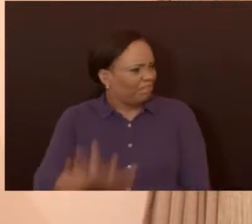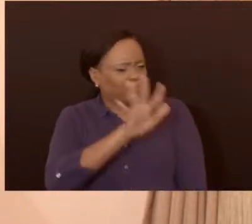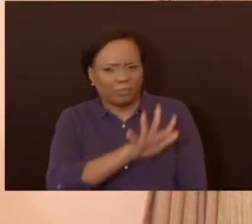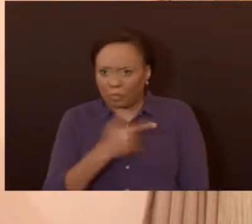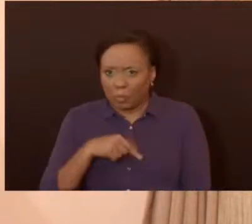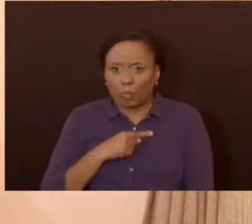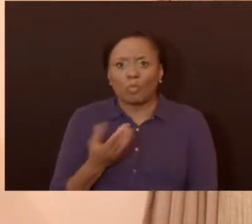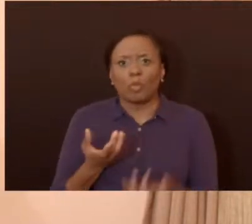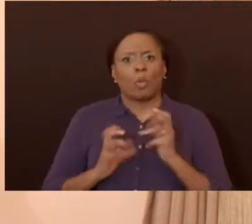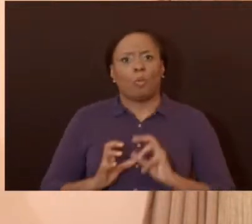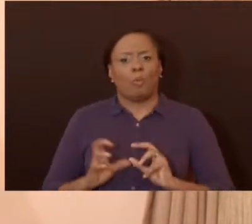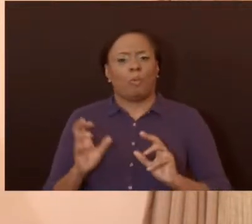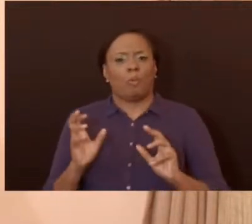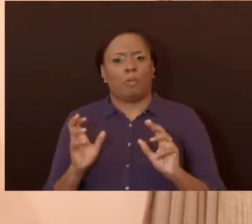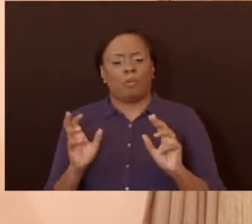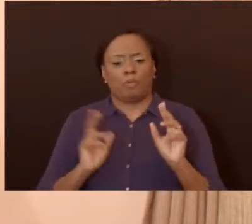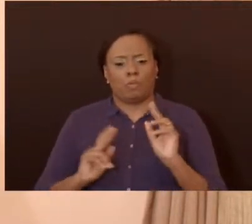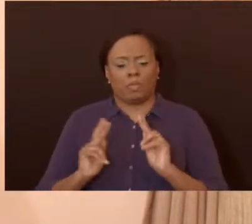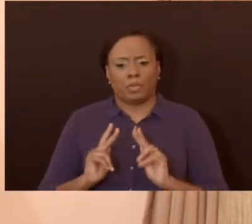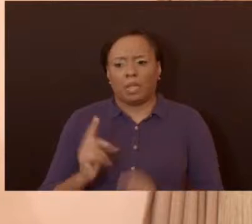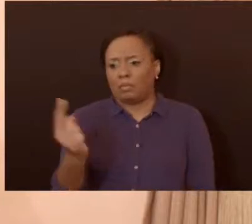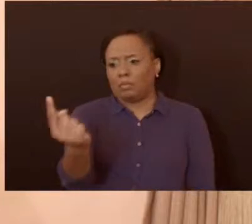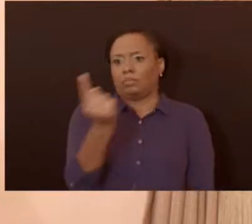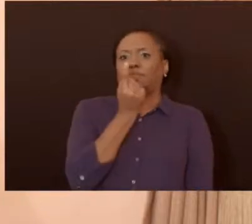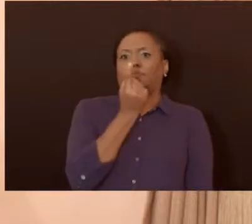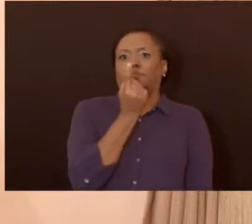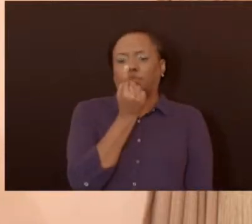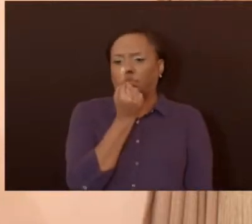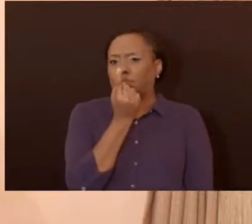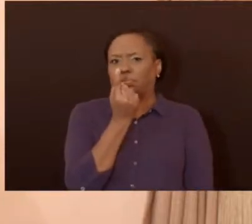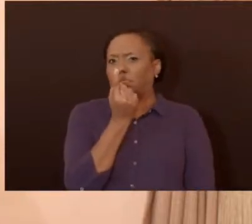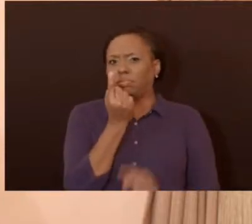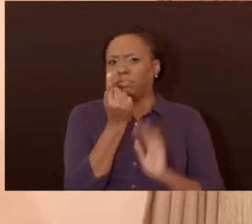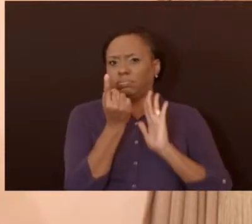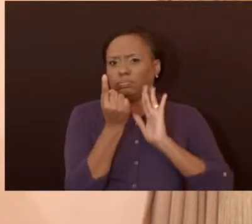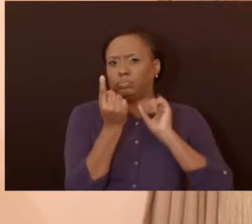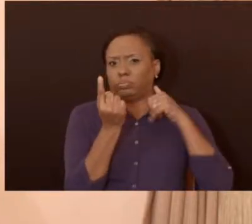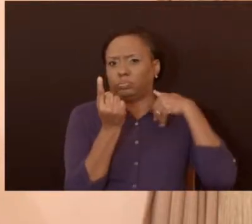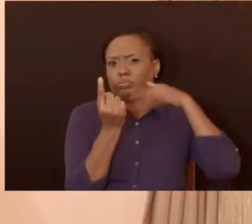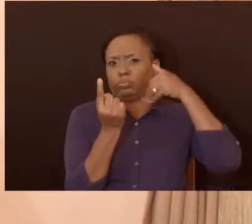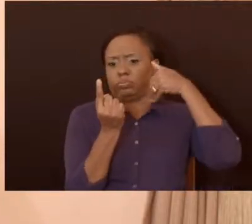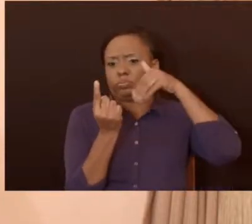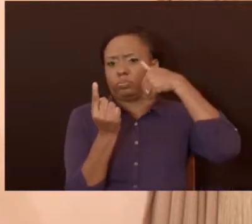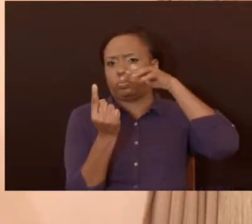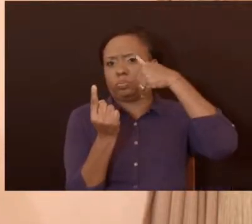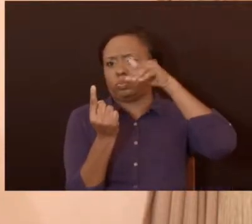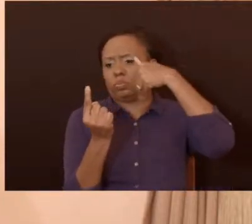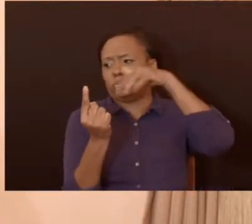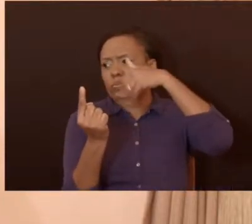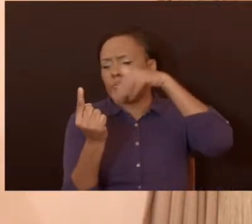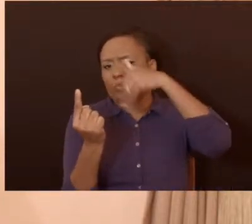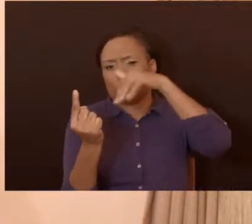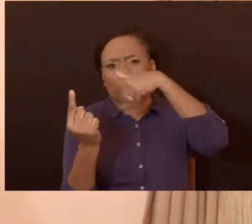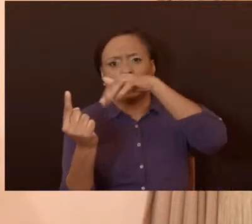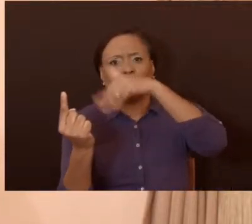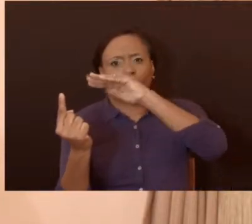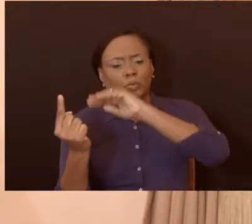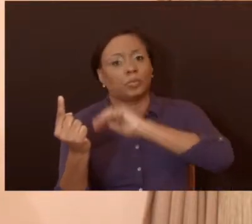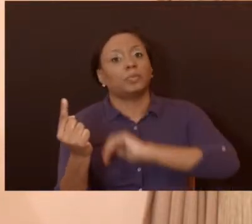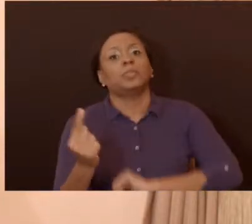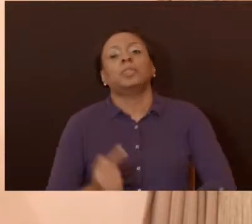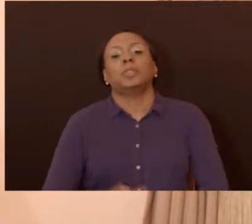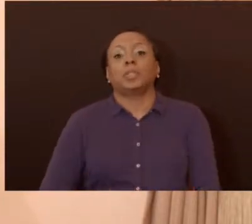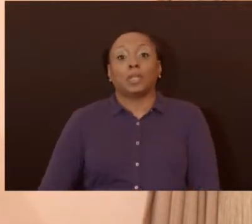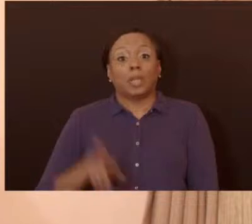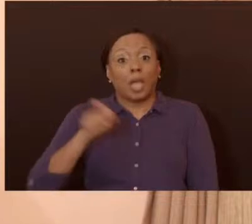that space, that 6 foot distance. And if they do, they must have on their mask. And be aware of those around